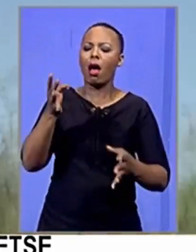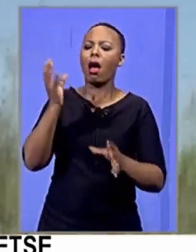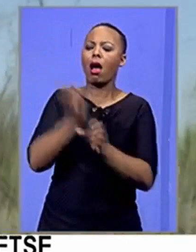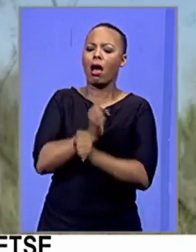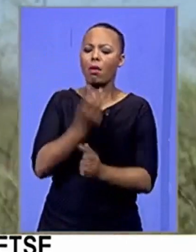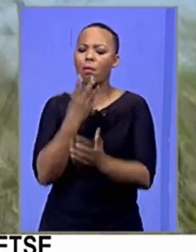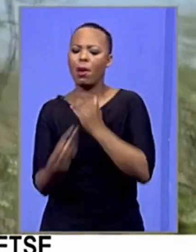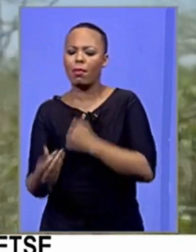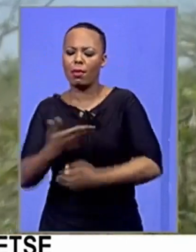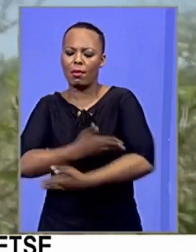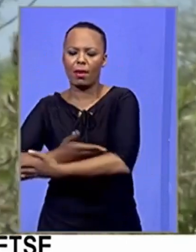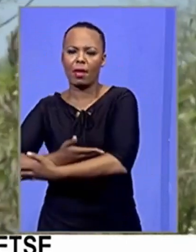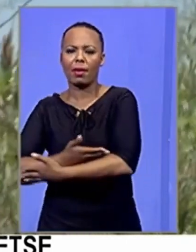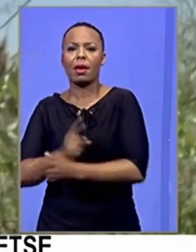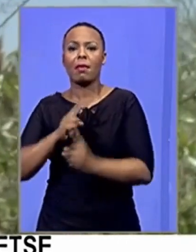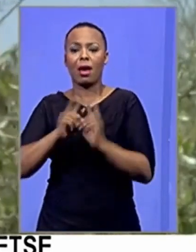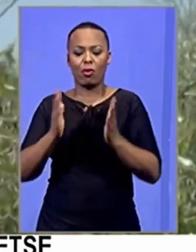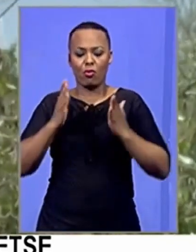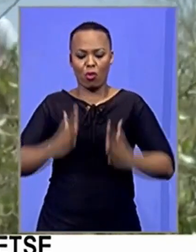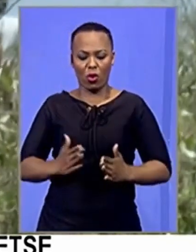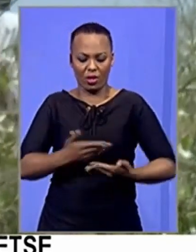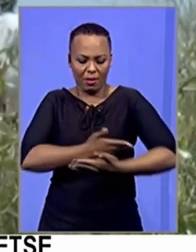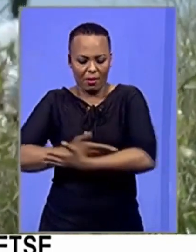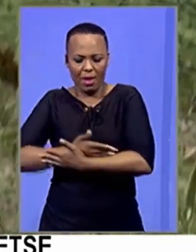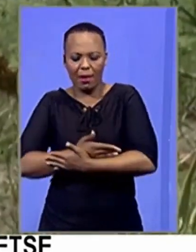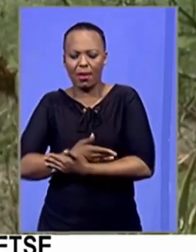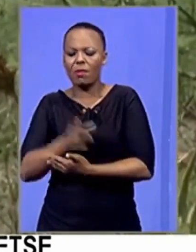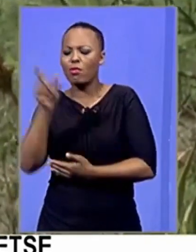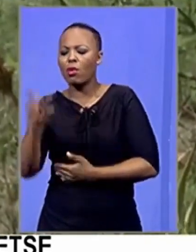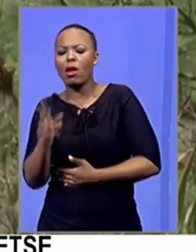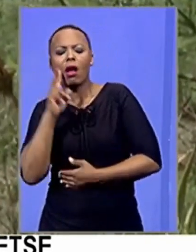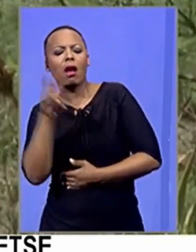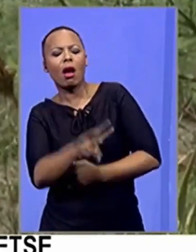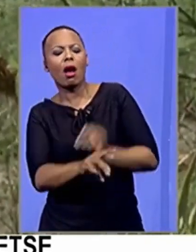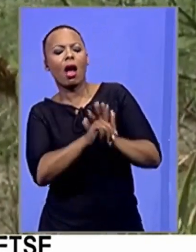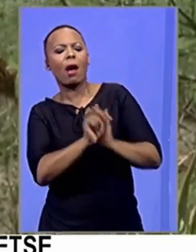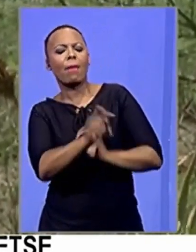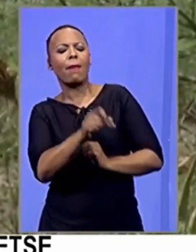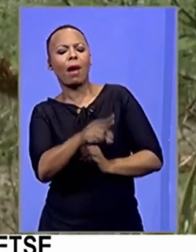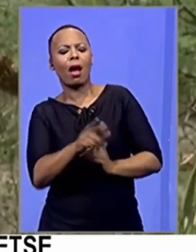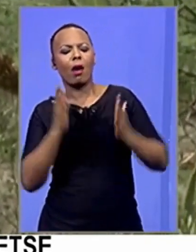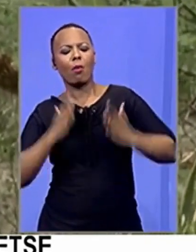se bego se senyegile se hweditšwe ke mofeta ka tsela se lahlile ka sethokgeng sa kgauswi